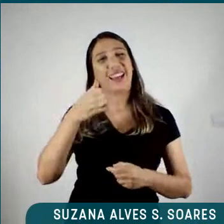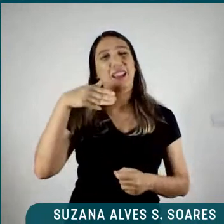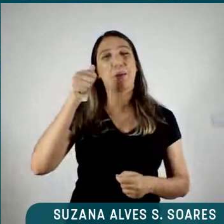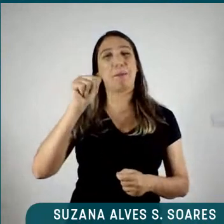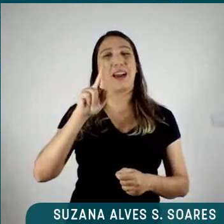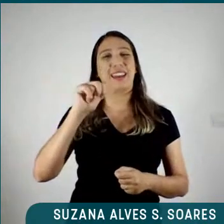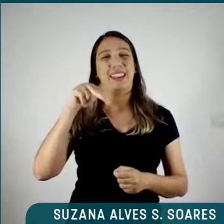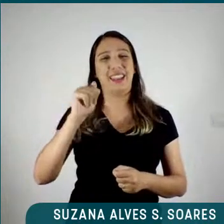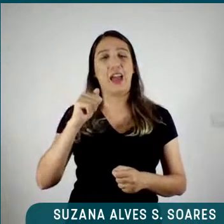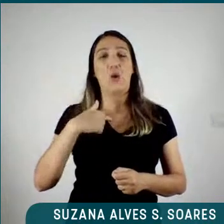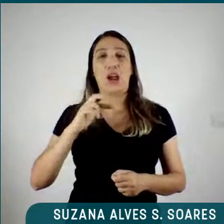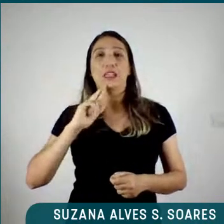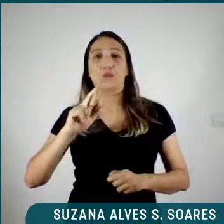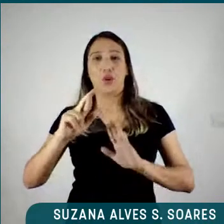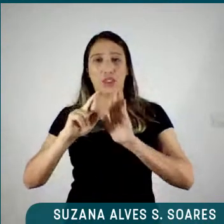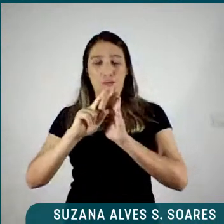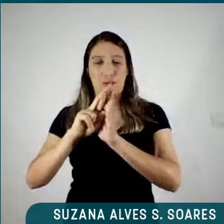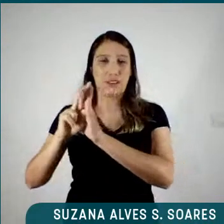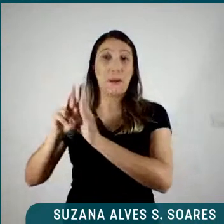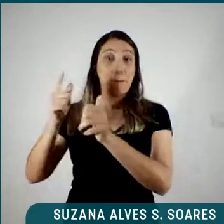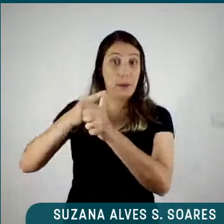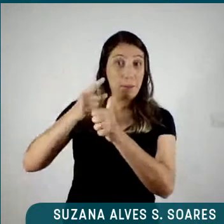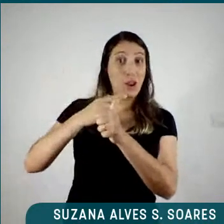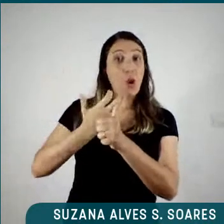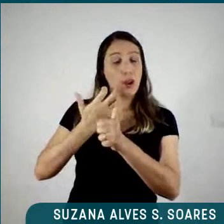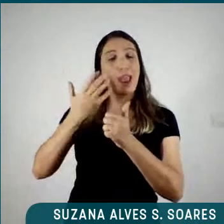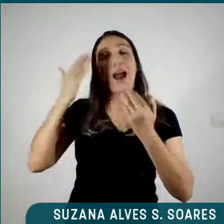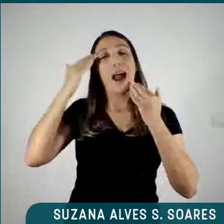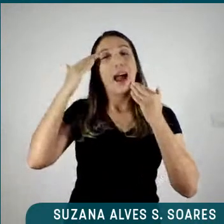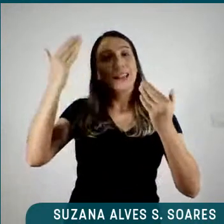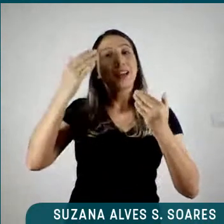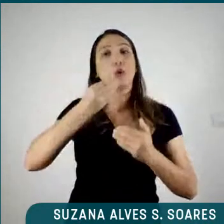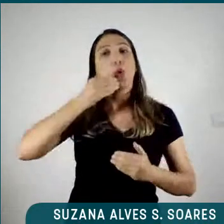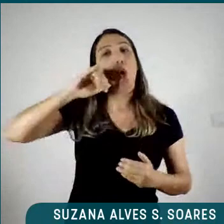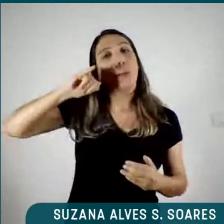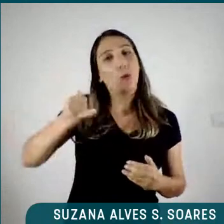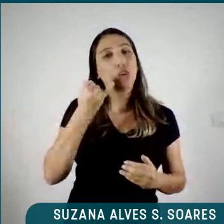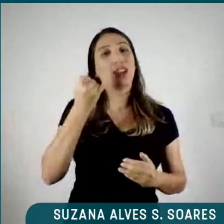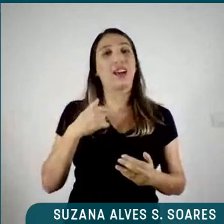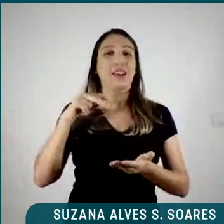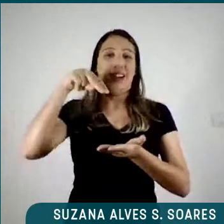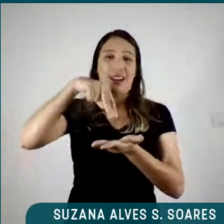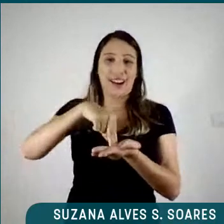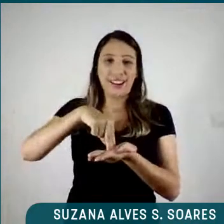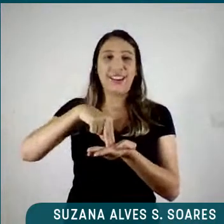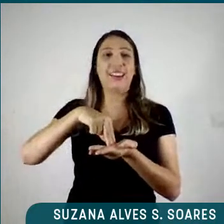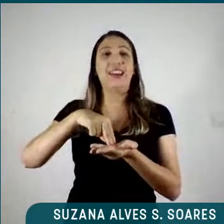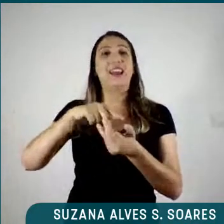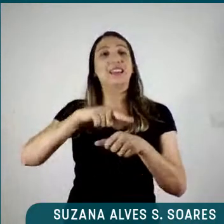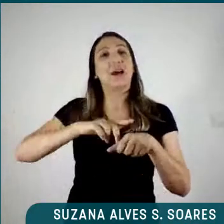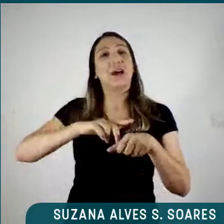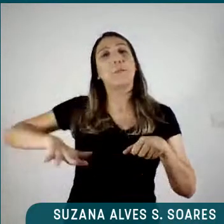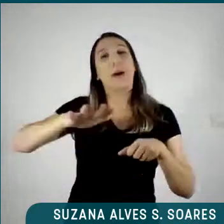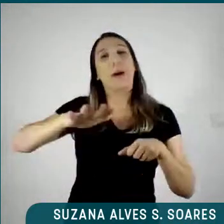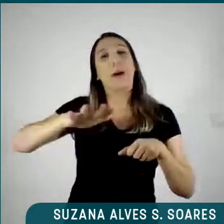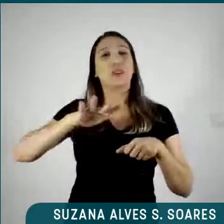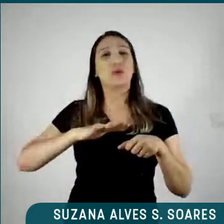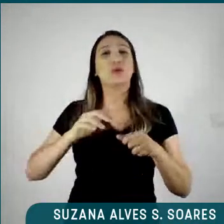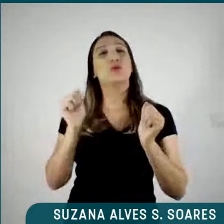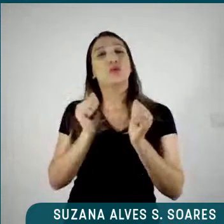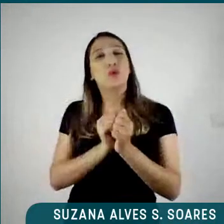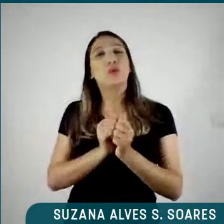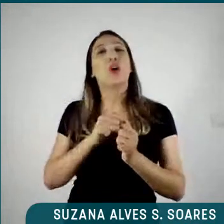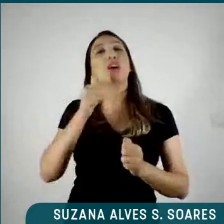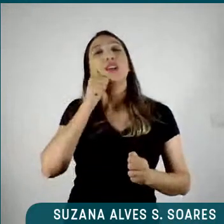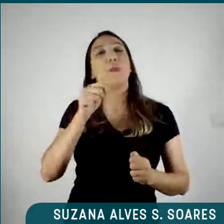Thank you, Marina. Before I answer your question, I would like to thank you for this opportunity to share this